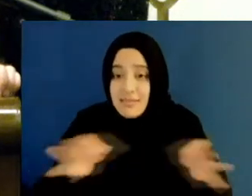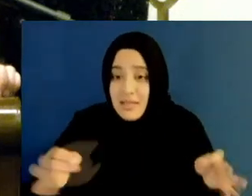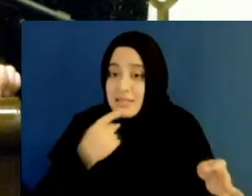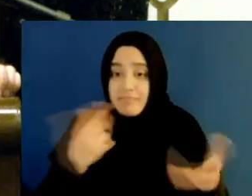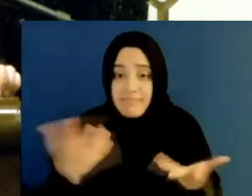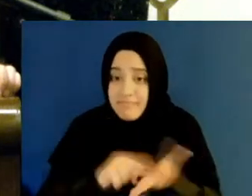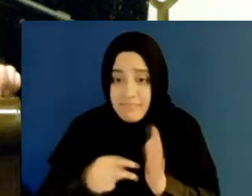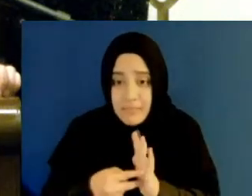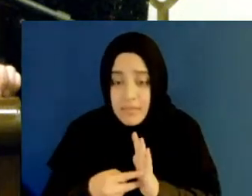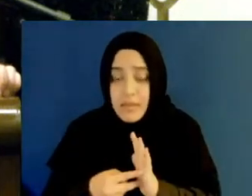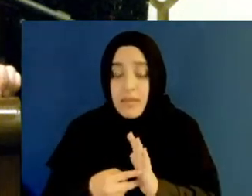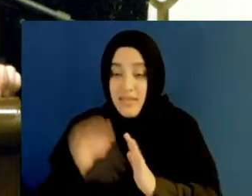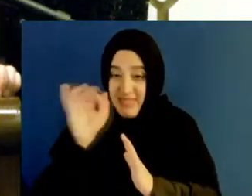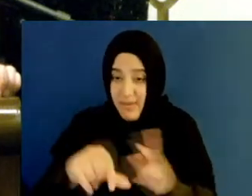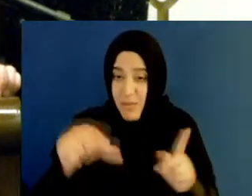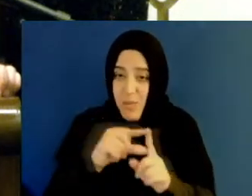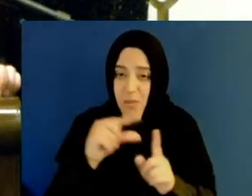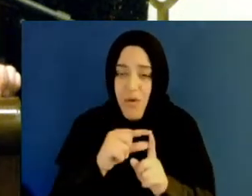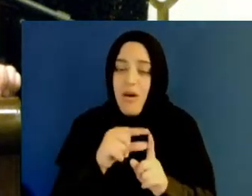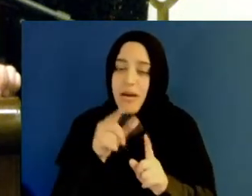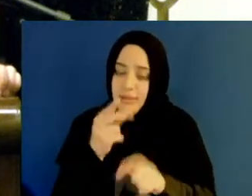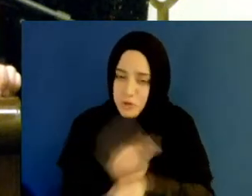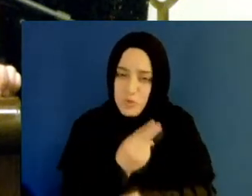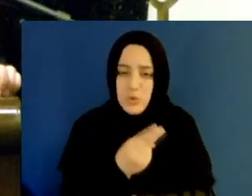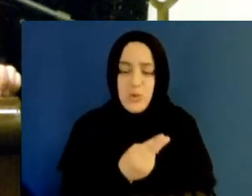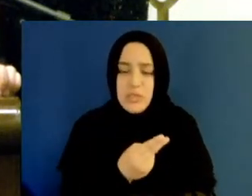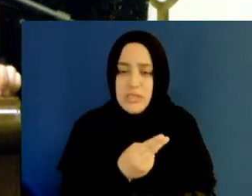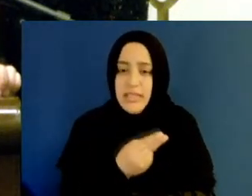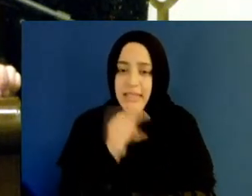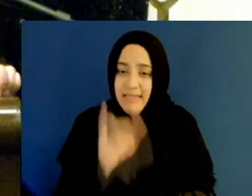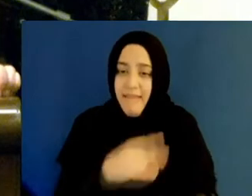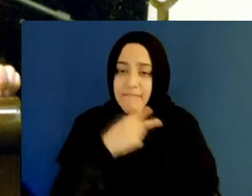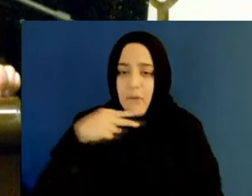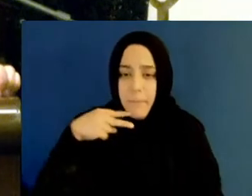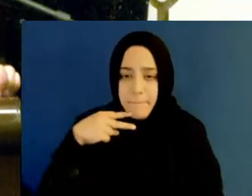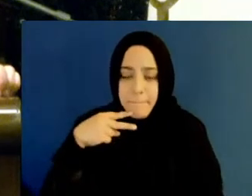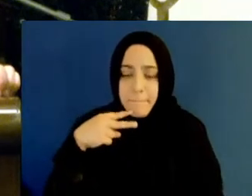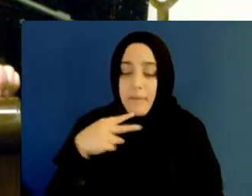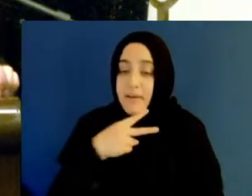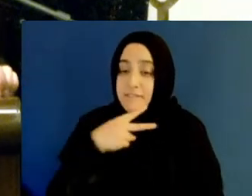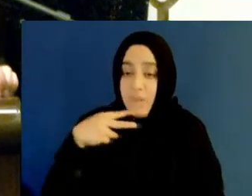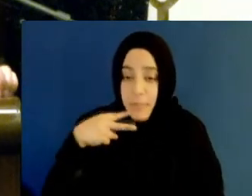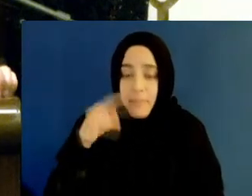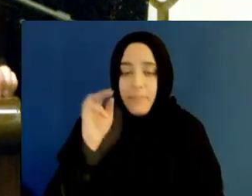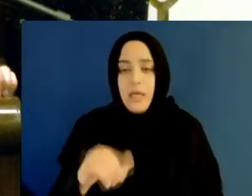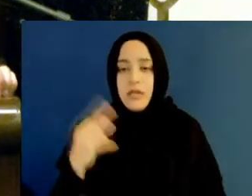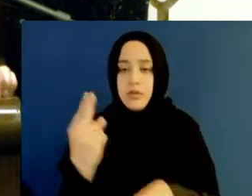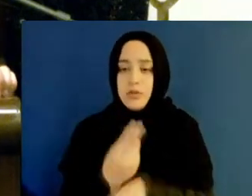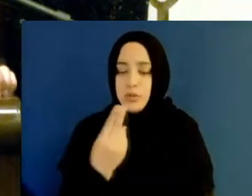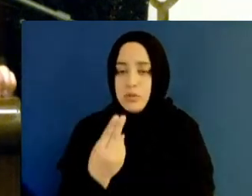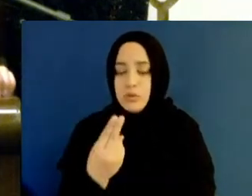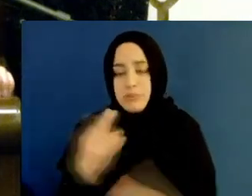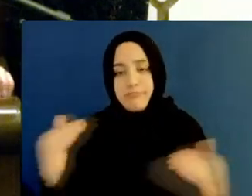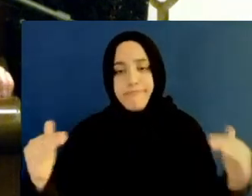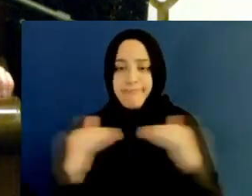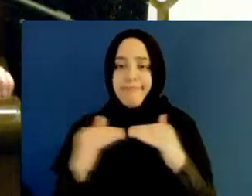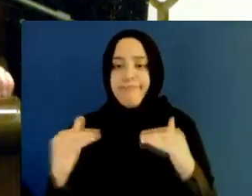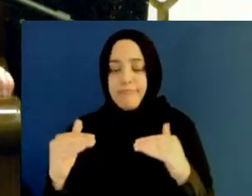is used. This verb is a verb that is used which is equivalent to